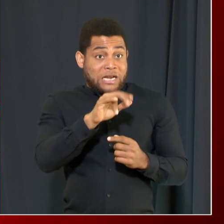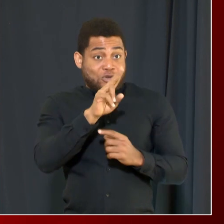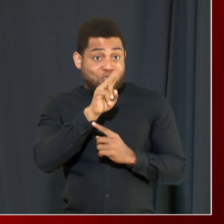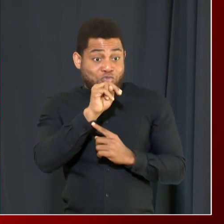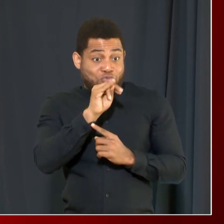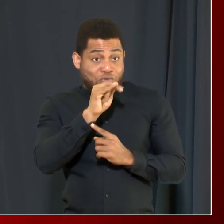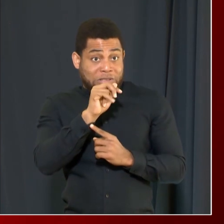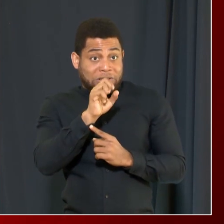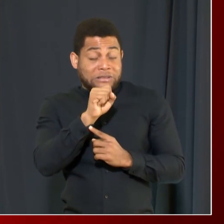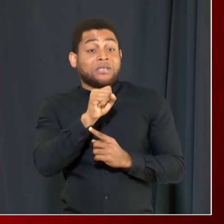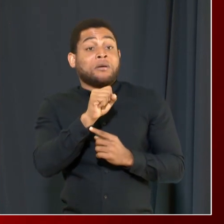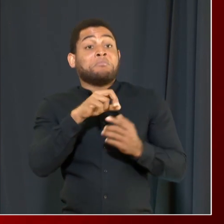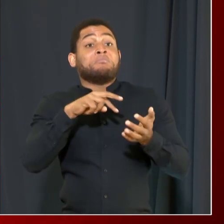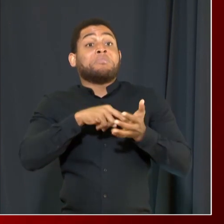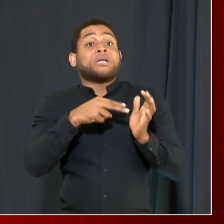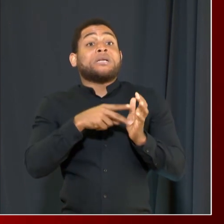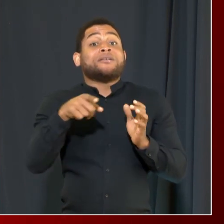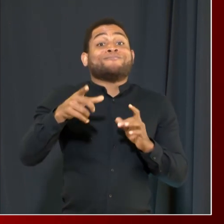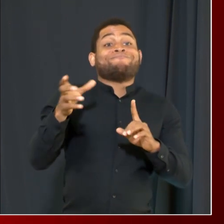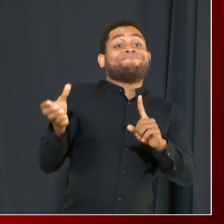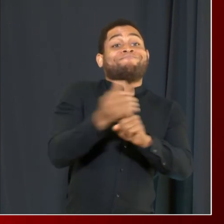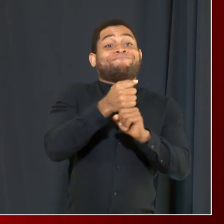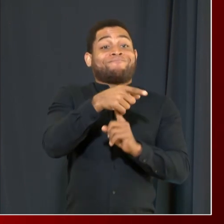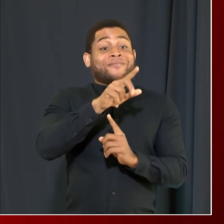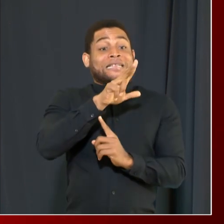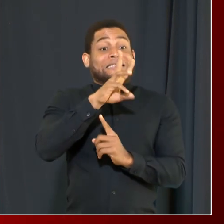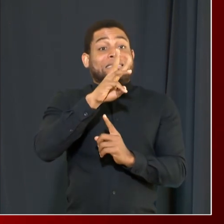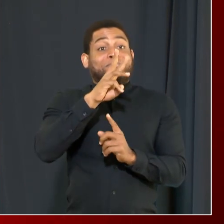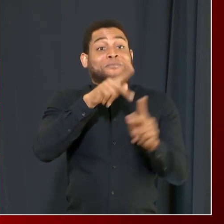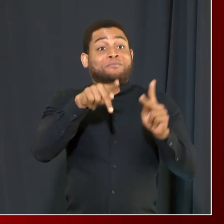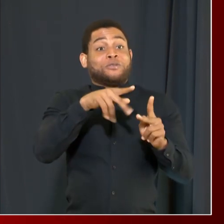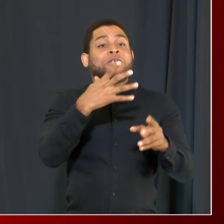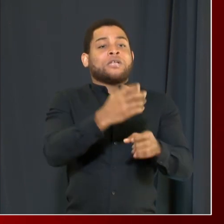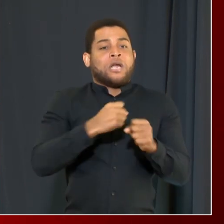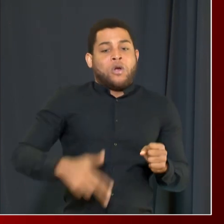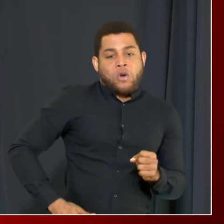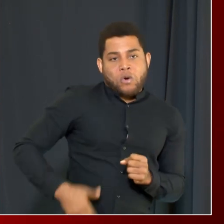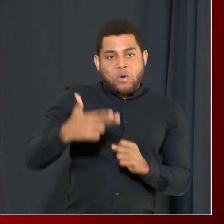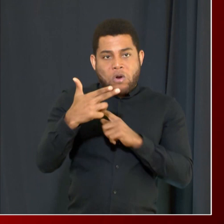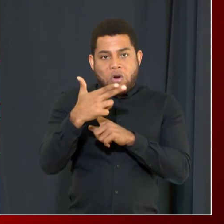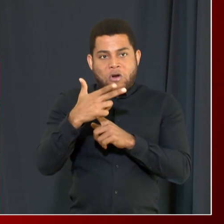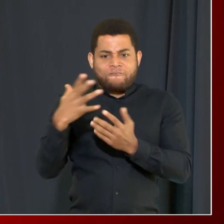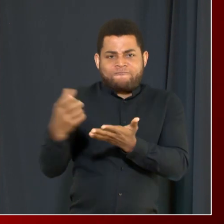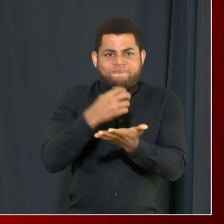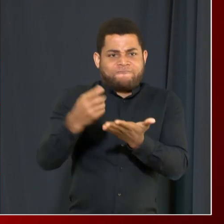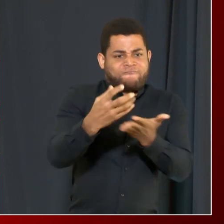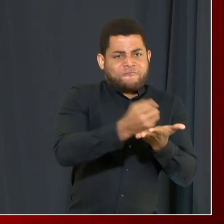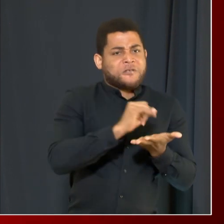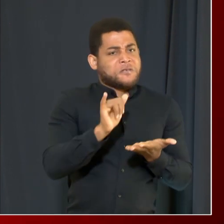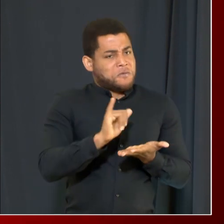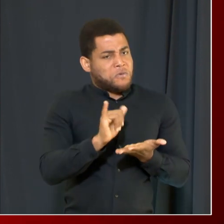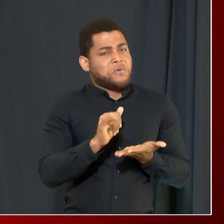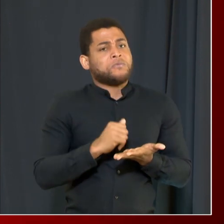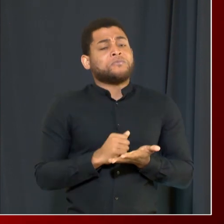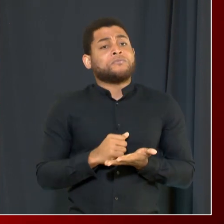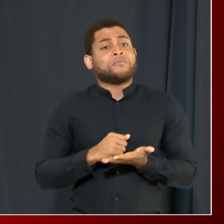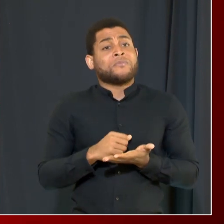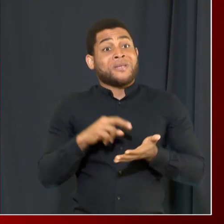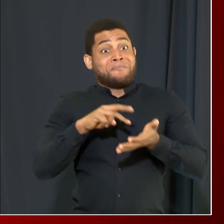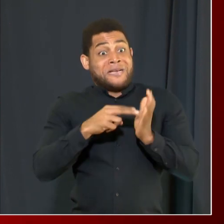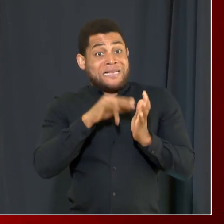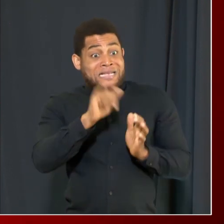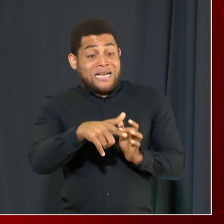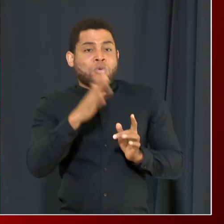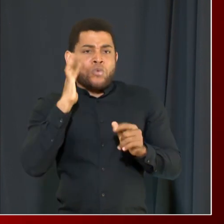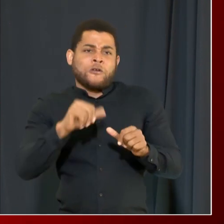26 guns off of the street. Initiatives like this one will allow us to focus and hold violent offenders accountable, and we will